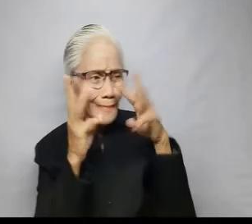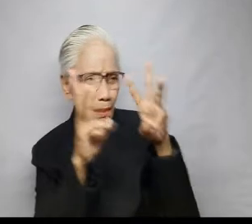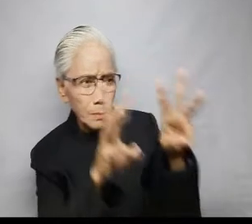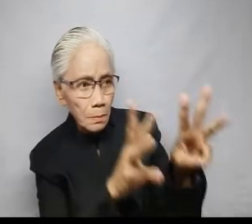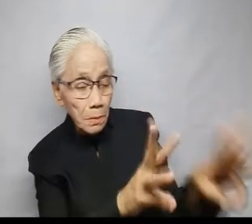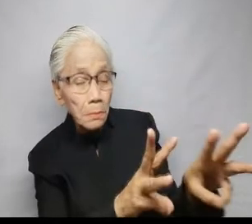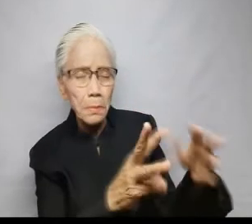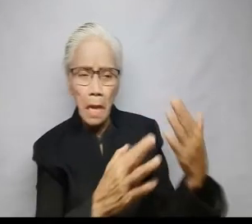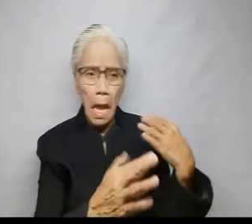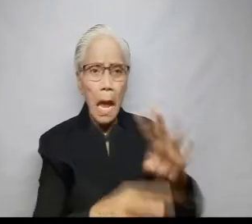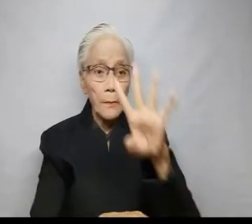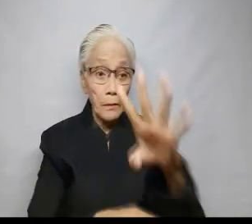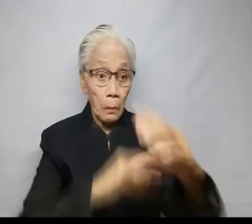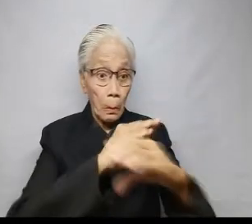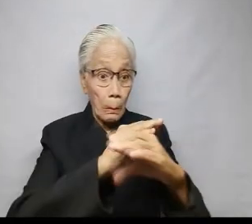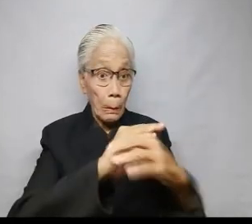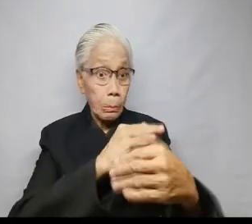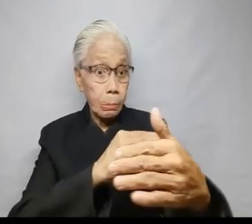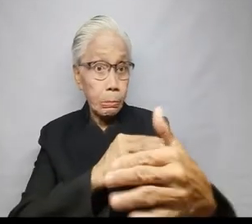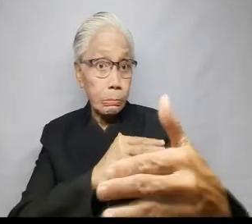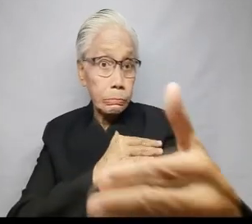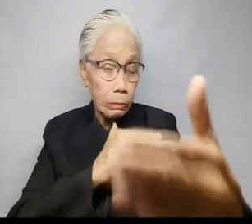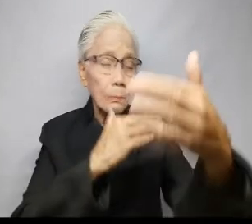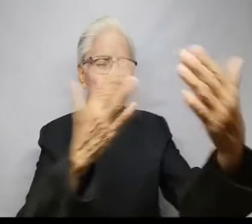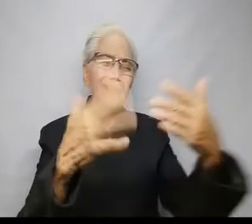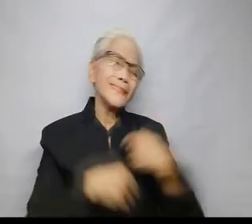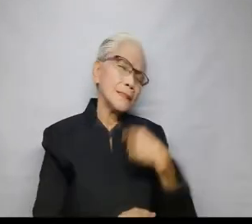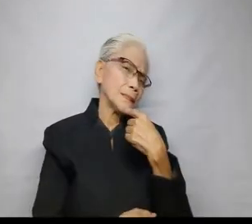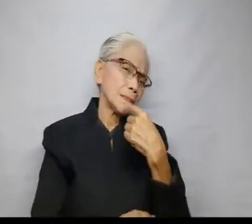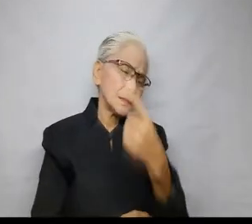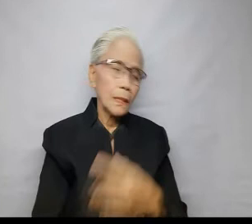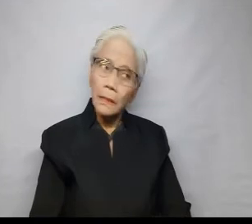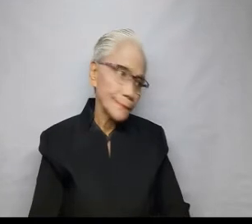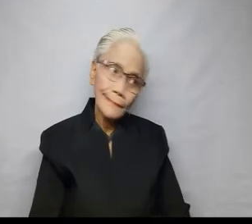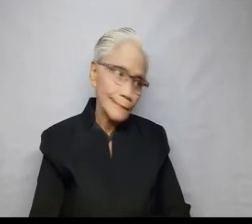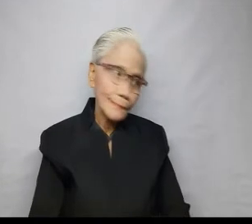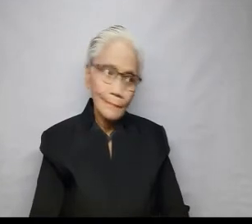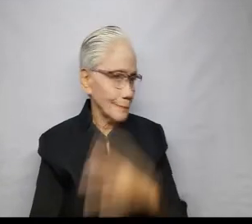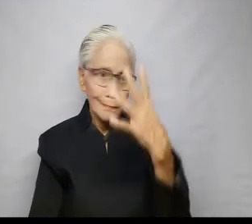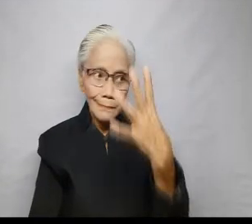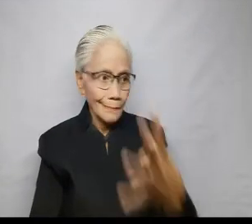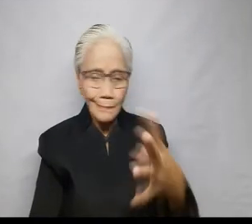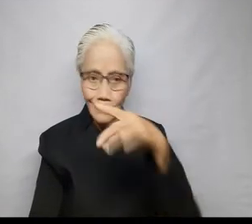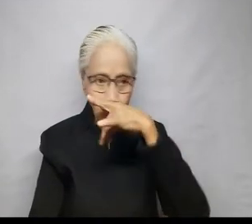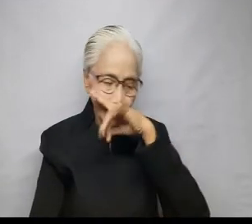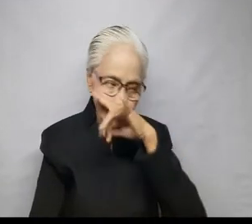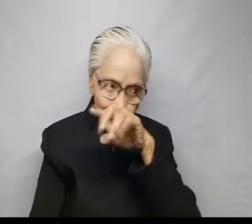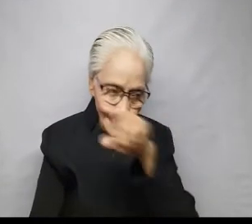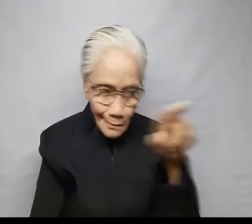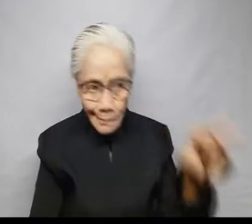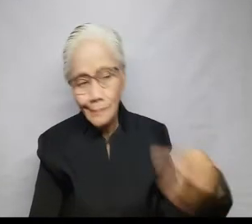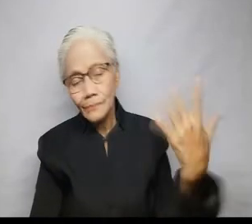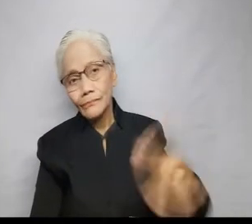drivers. While I was watching them some 4 cars away, I was sighing to myself, "Oh, these poor